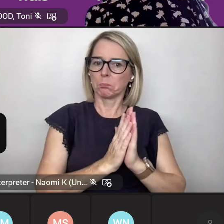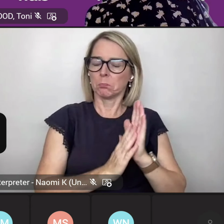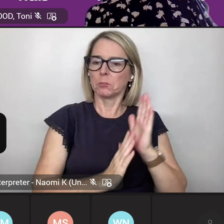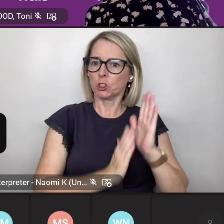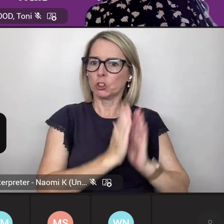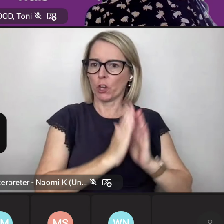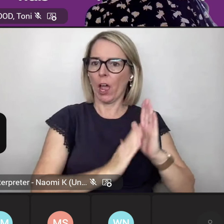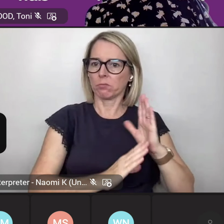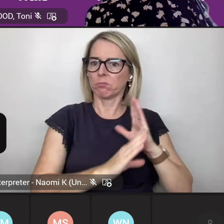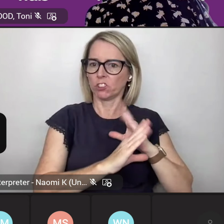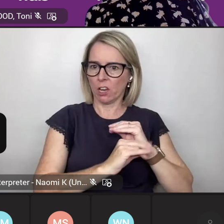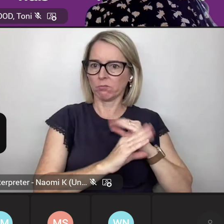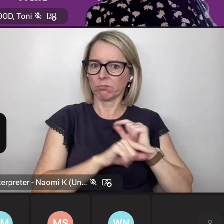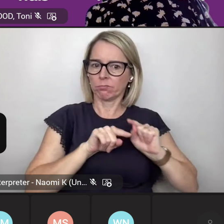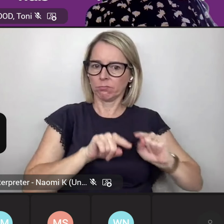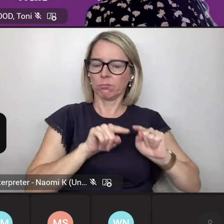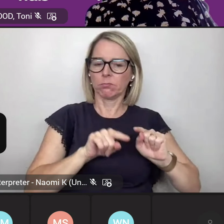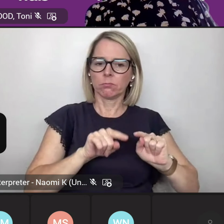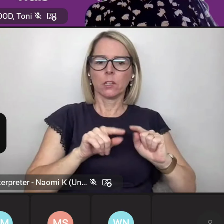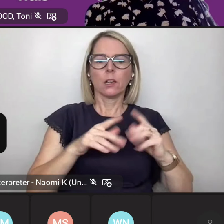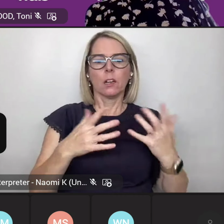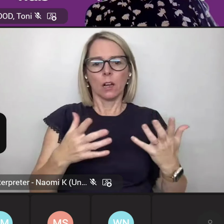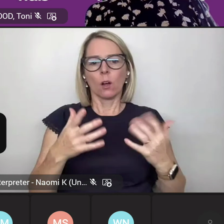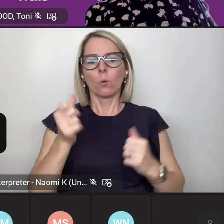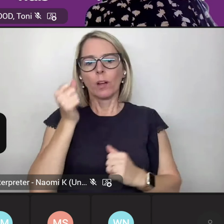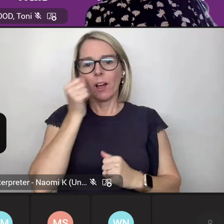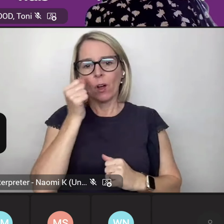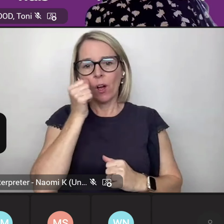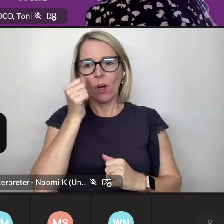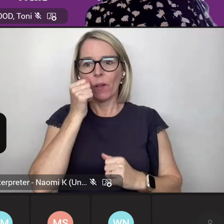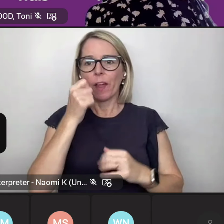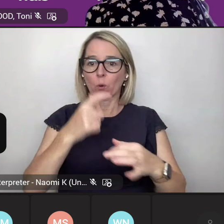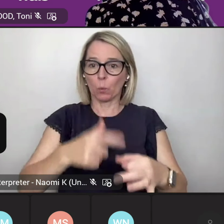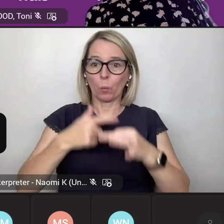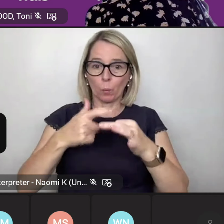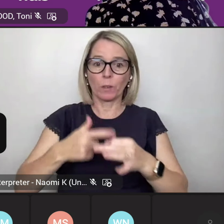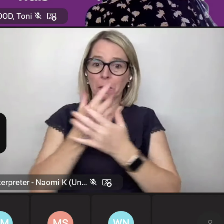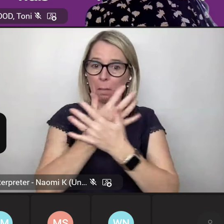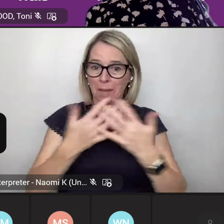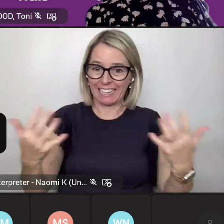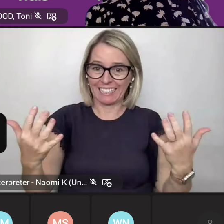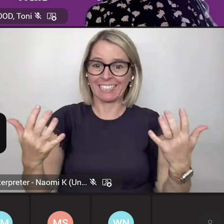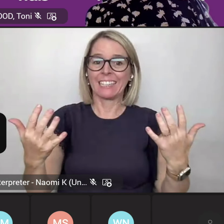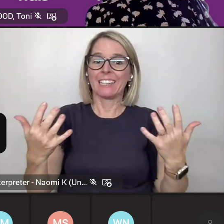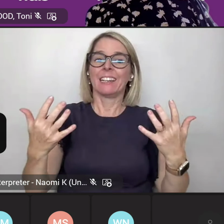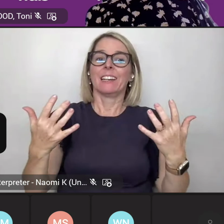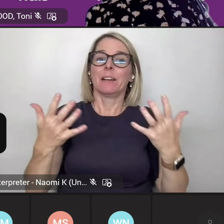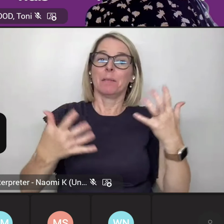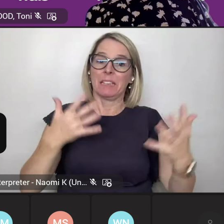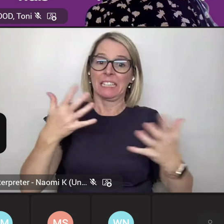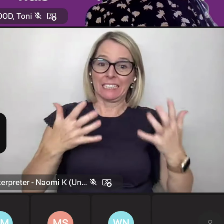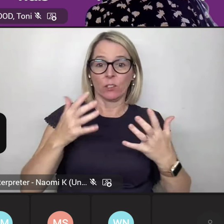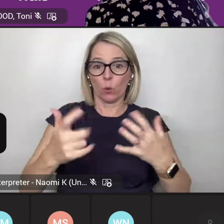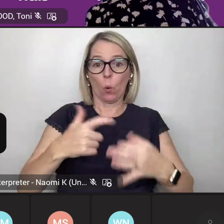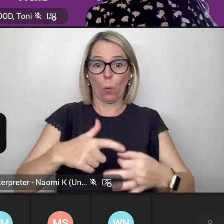possible, but there are a large number of people joining us today, so it may not be possible to respond to everyone.